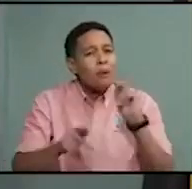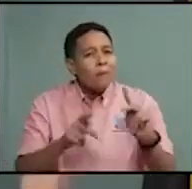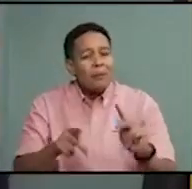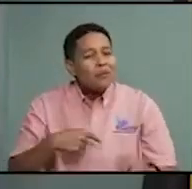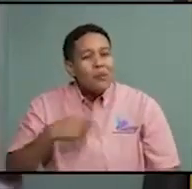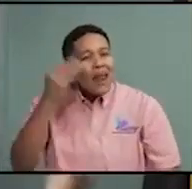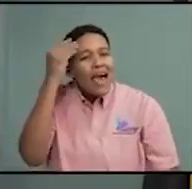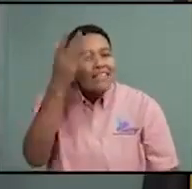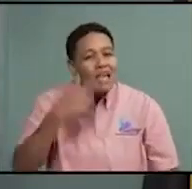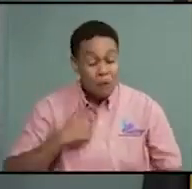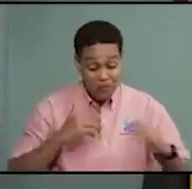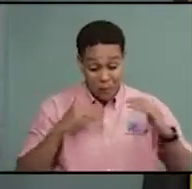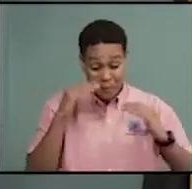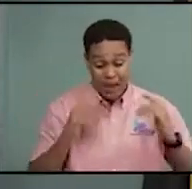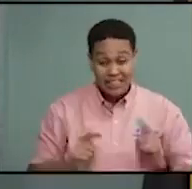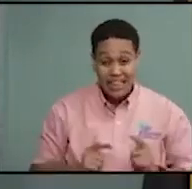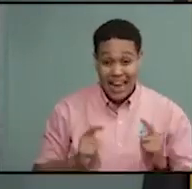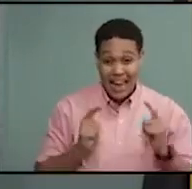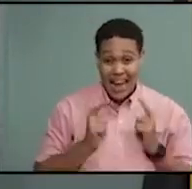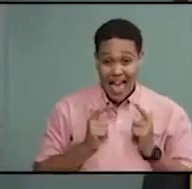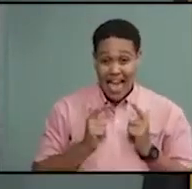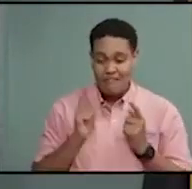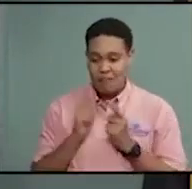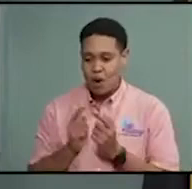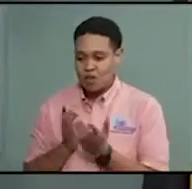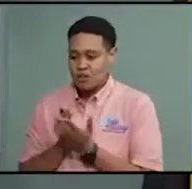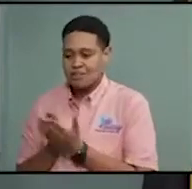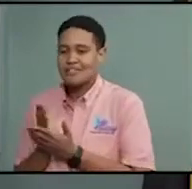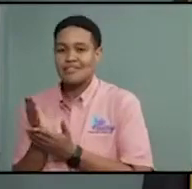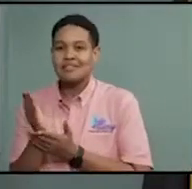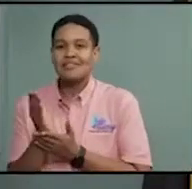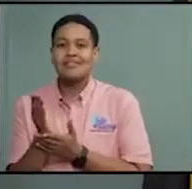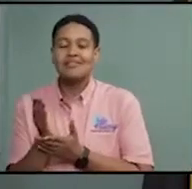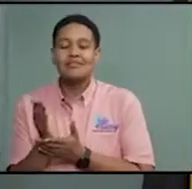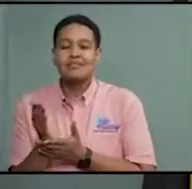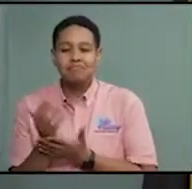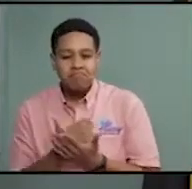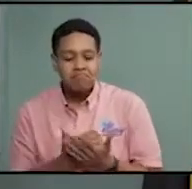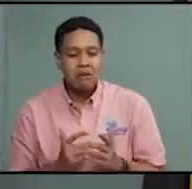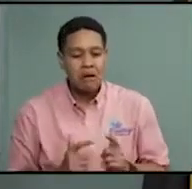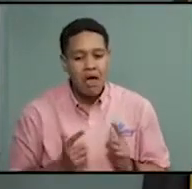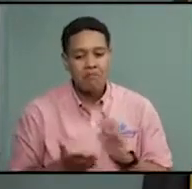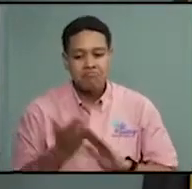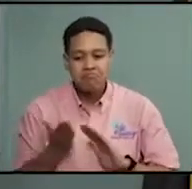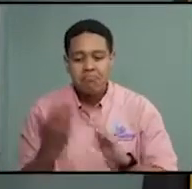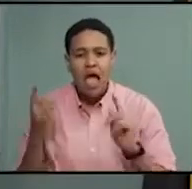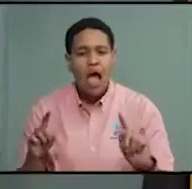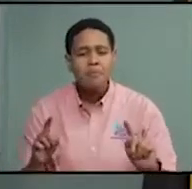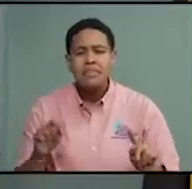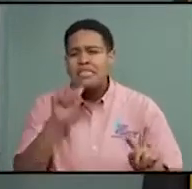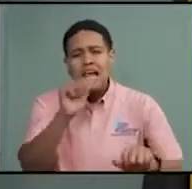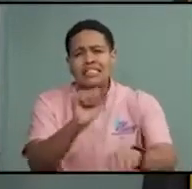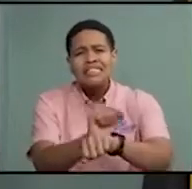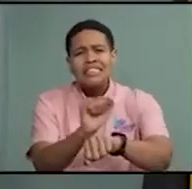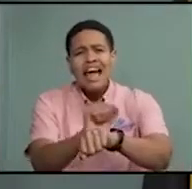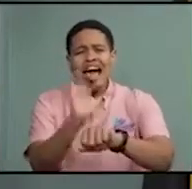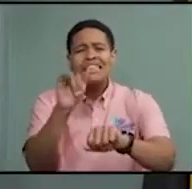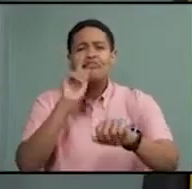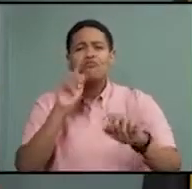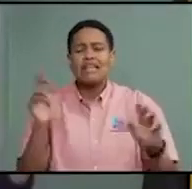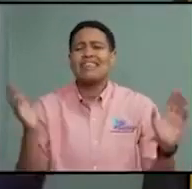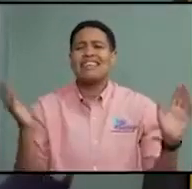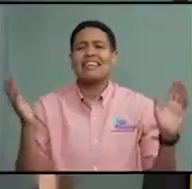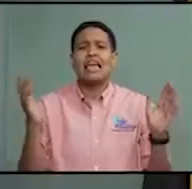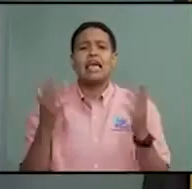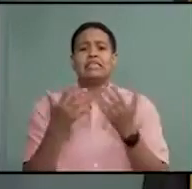have to balance lives and livelihoods, it's not a task that is mutually exclusive.